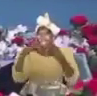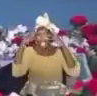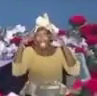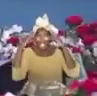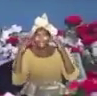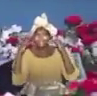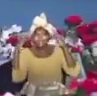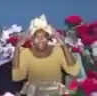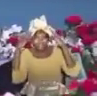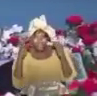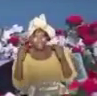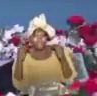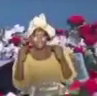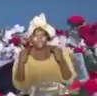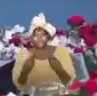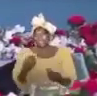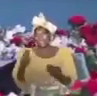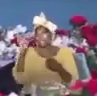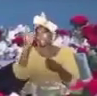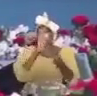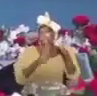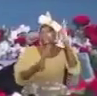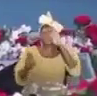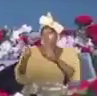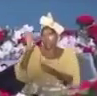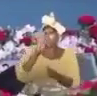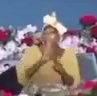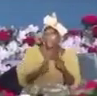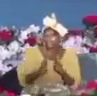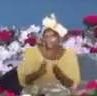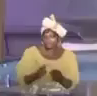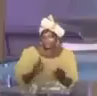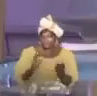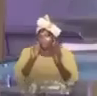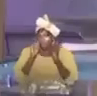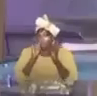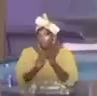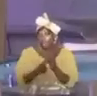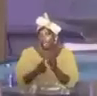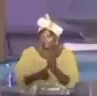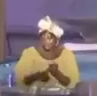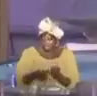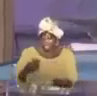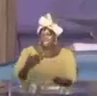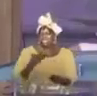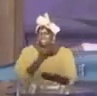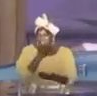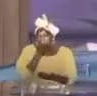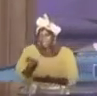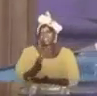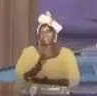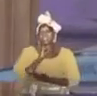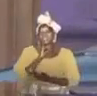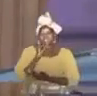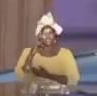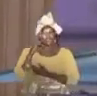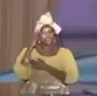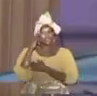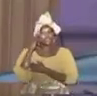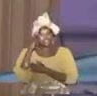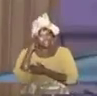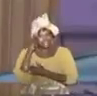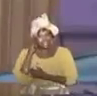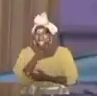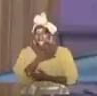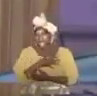through unfavorable seasons. There is a reason. There is an explanation to